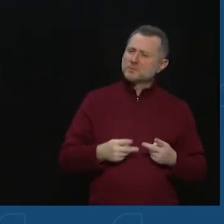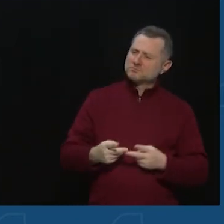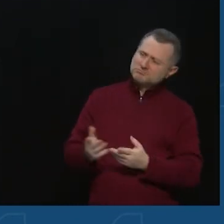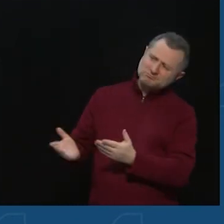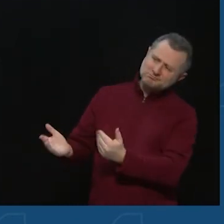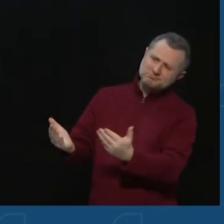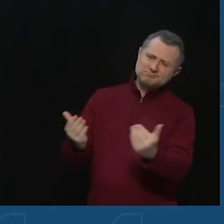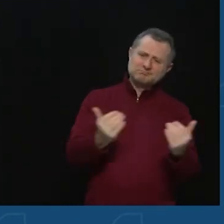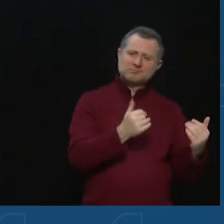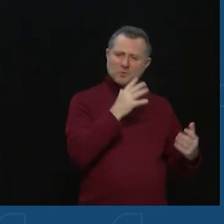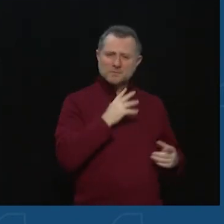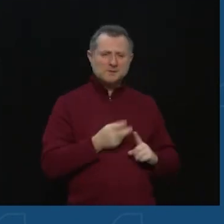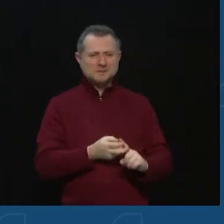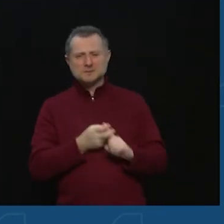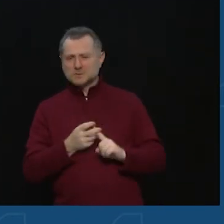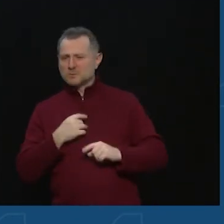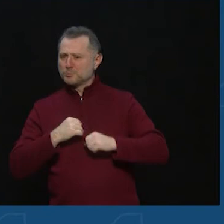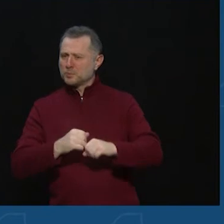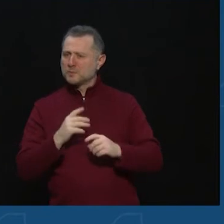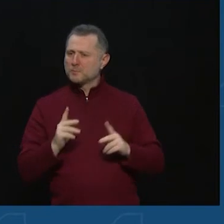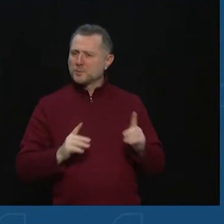We protect people's rights.